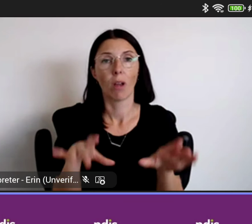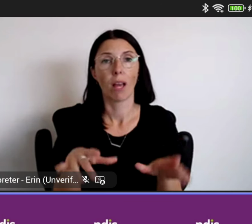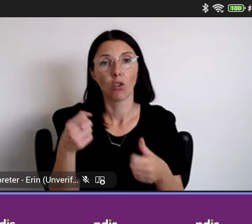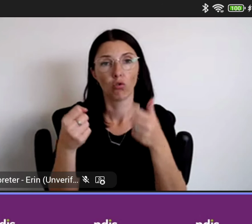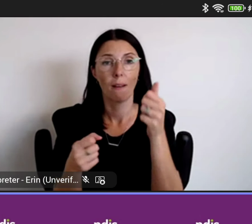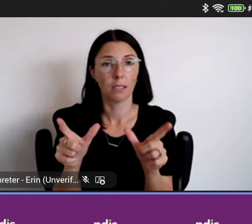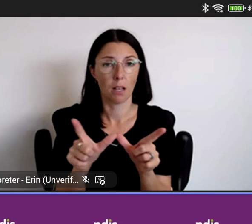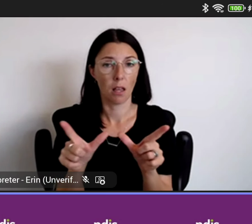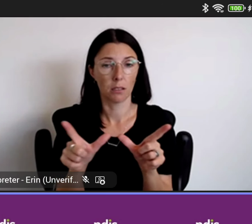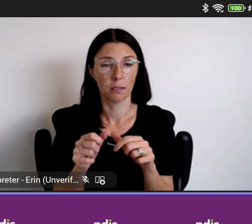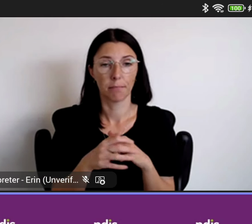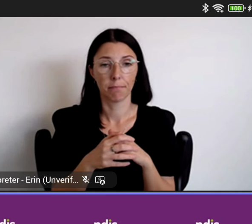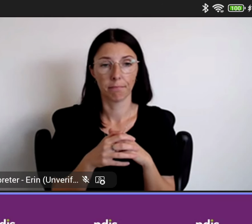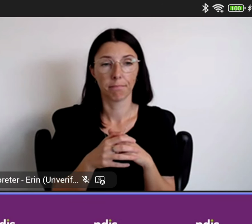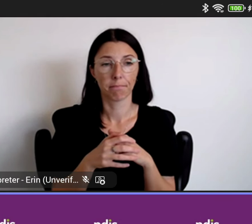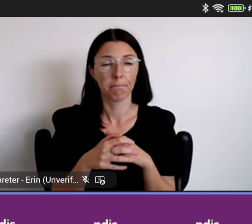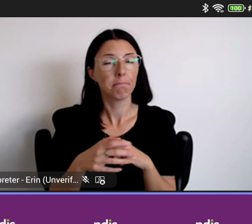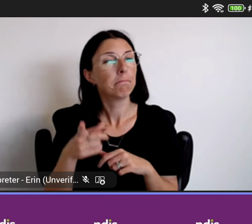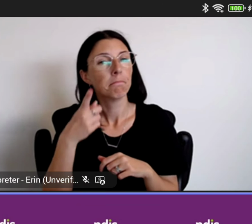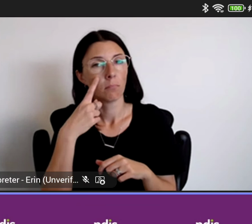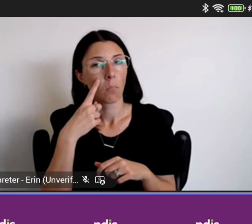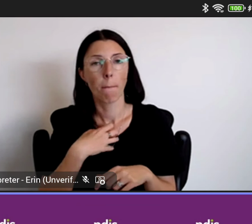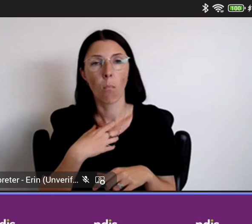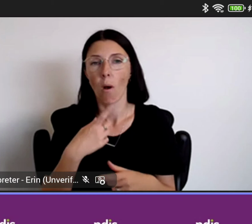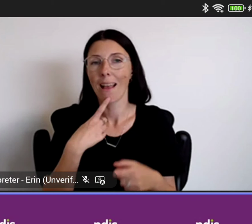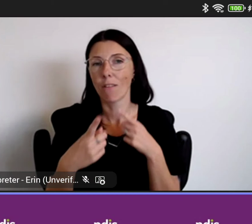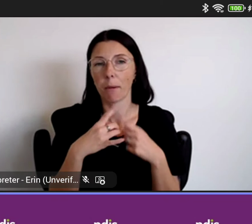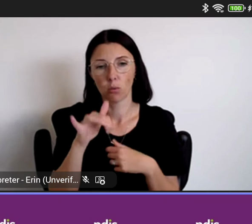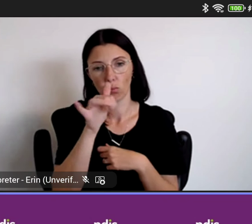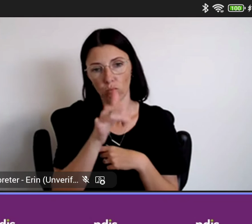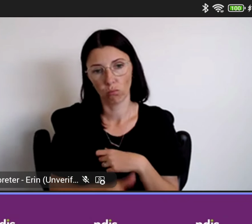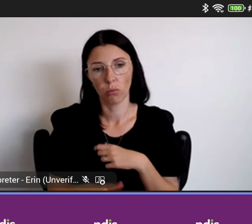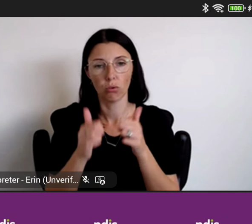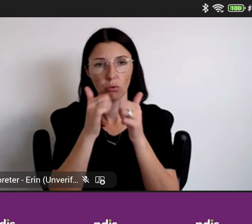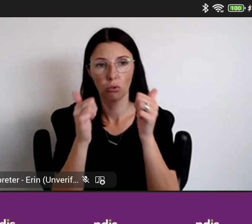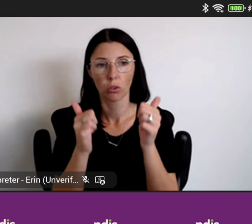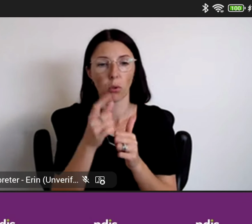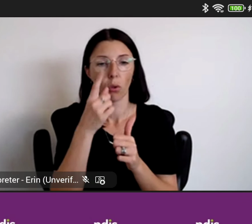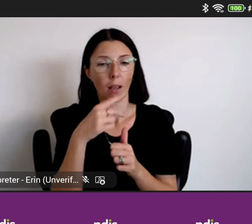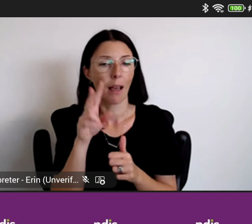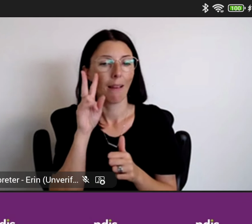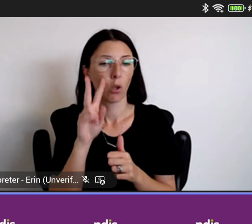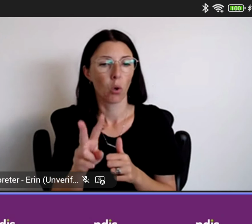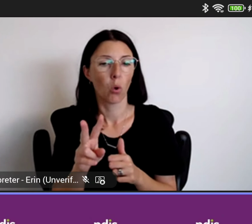For more information on which documents you can provide to us, see our evidence of identity fact sheets.